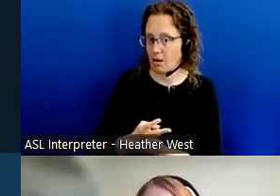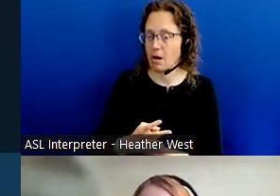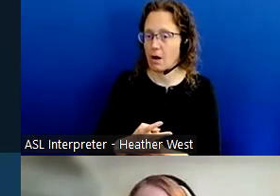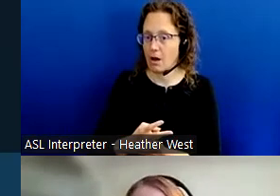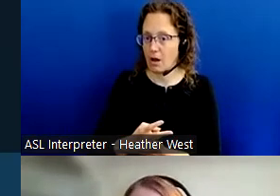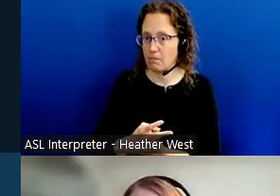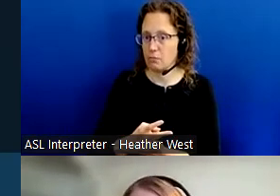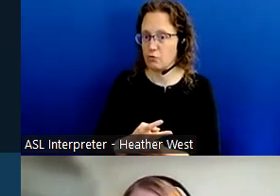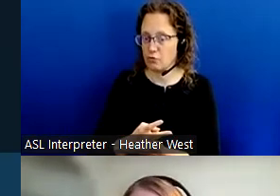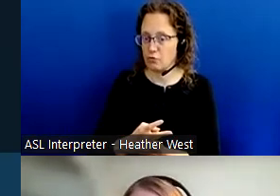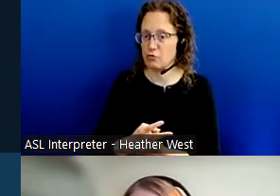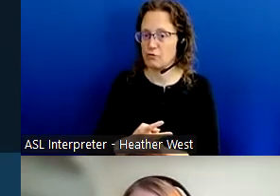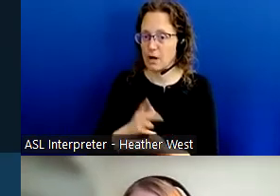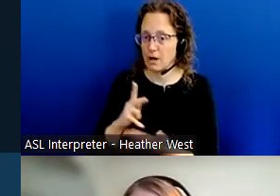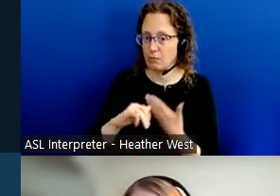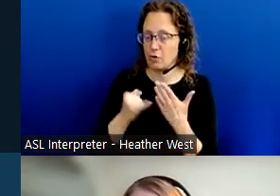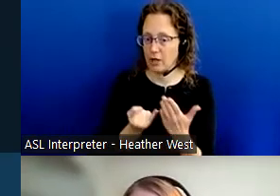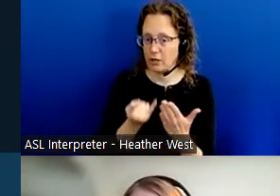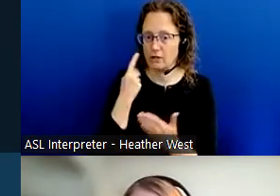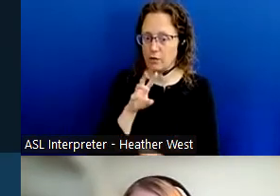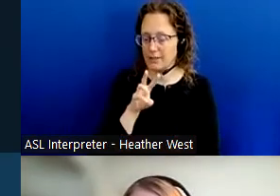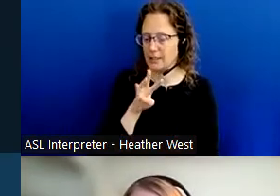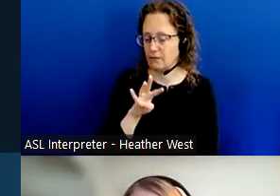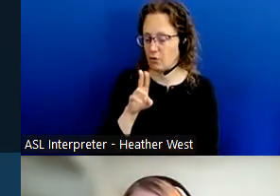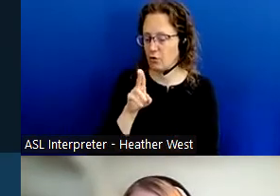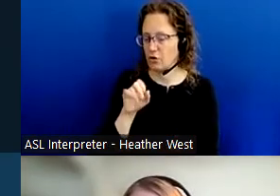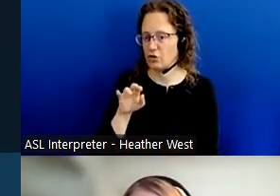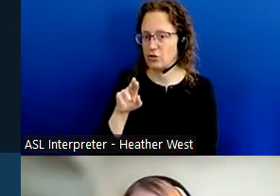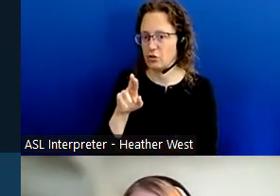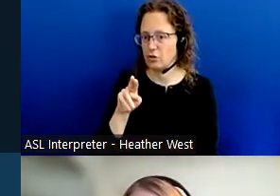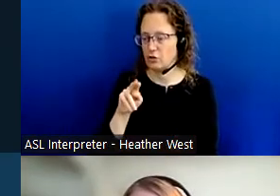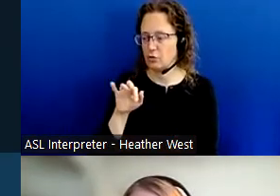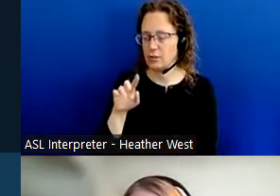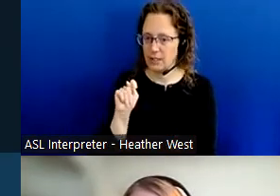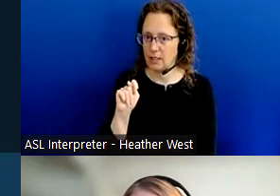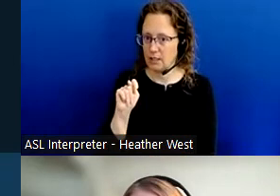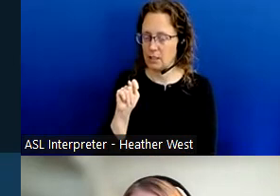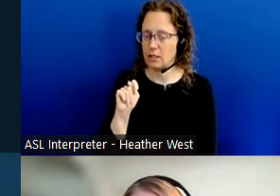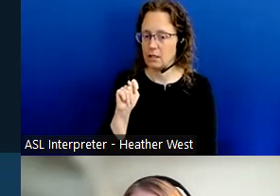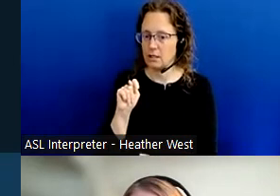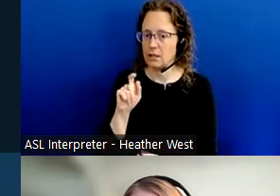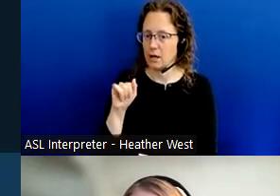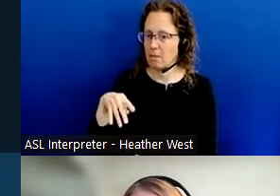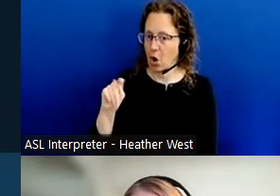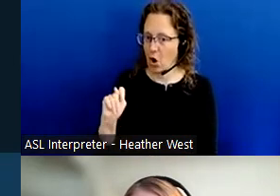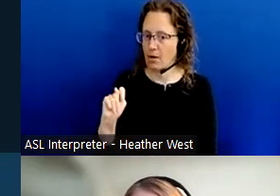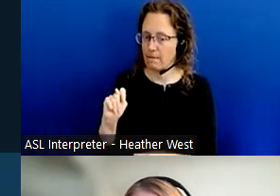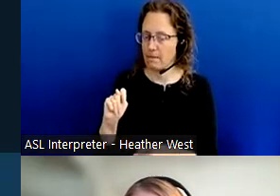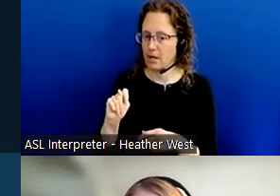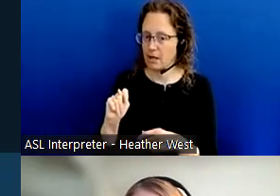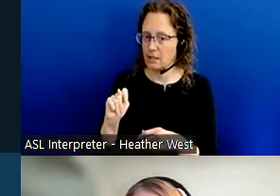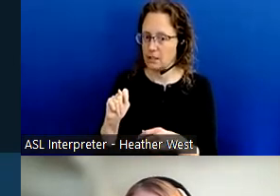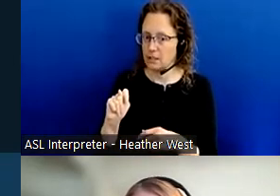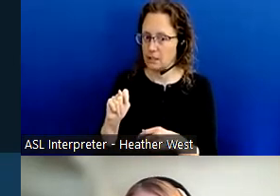apartment complex, and the developer is currently bringing the project back to City Council in October for final approval. Would